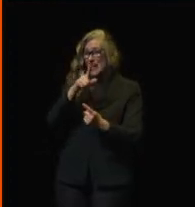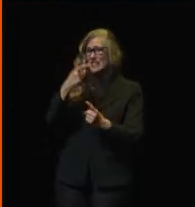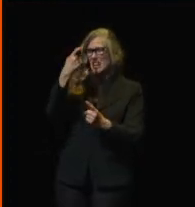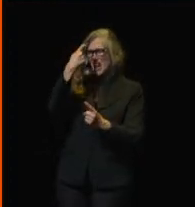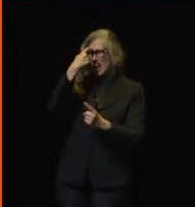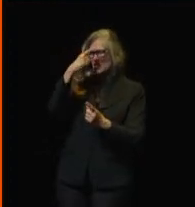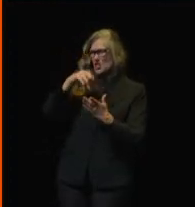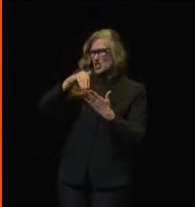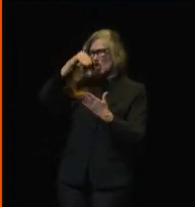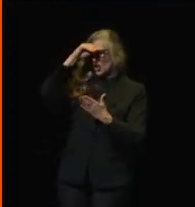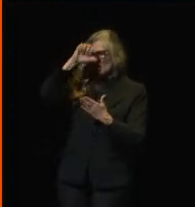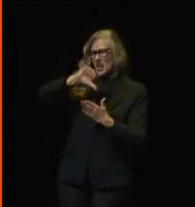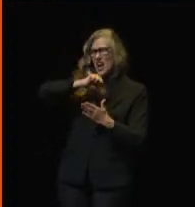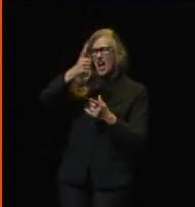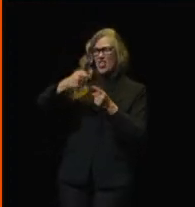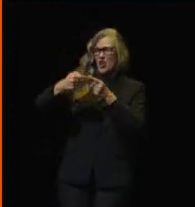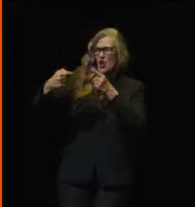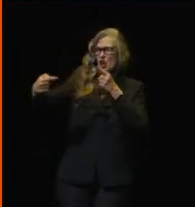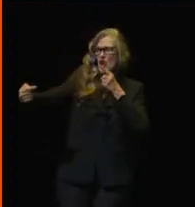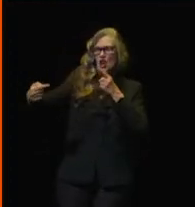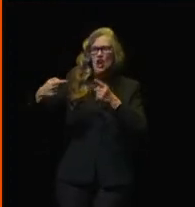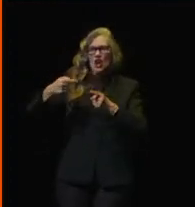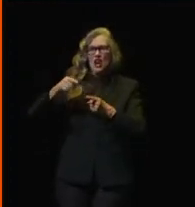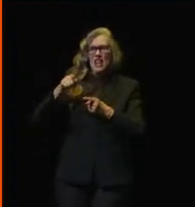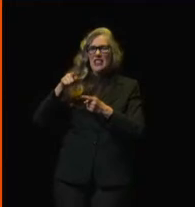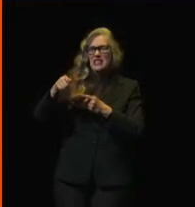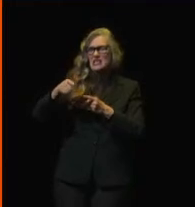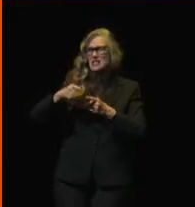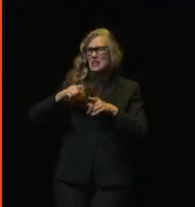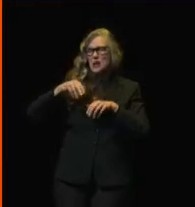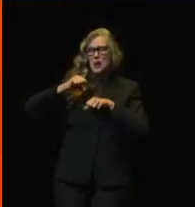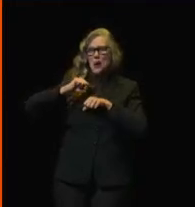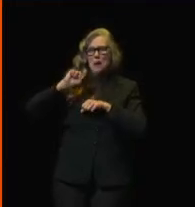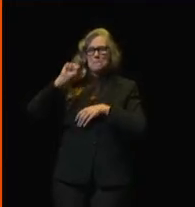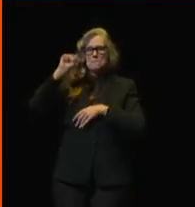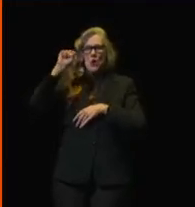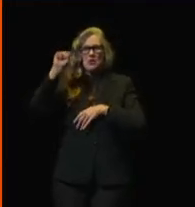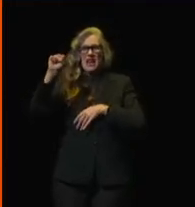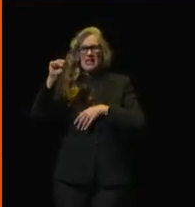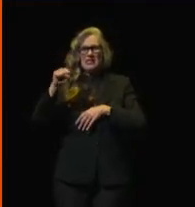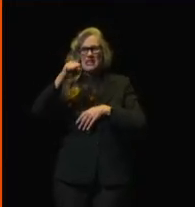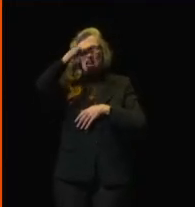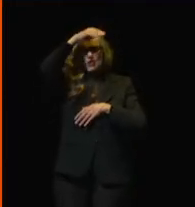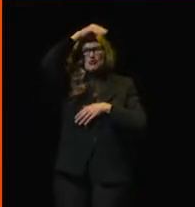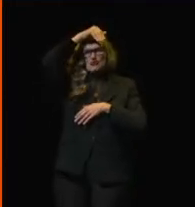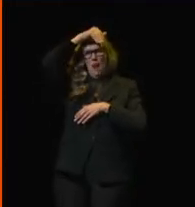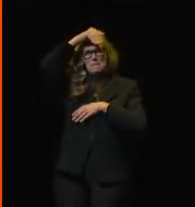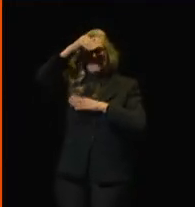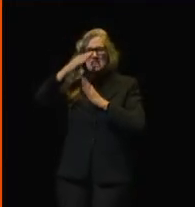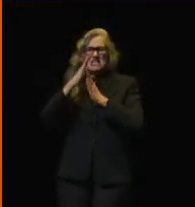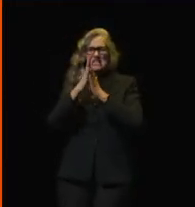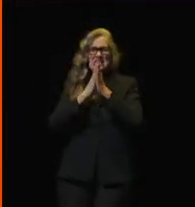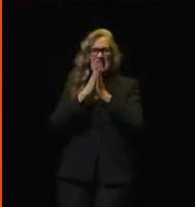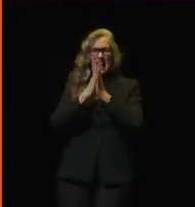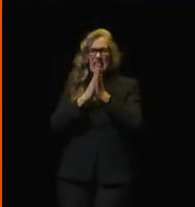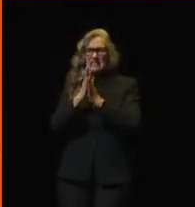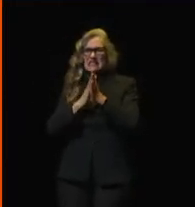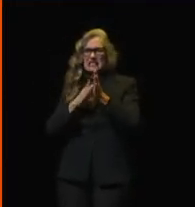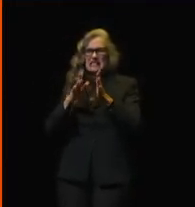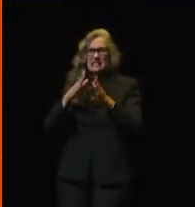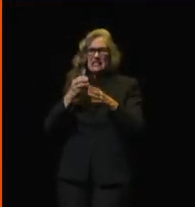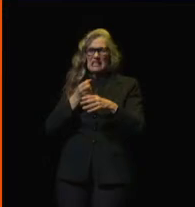blocking our way. It was a bunch of newly emboldened anti-immigration Trump zealots spewing hate